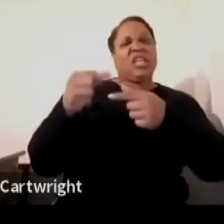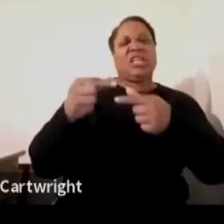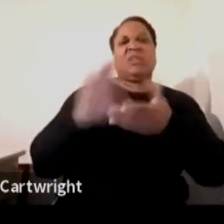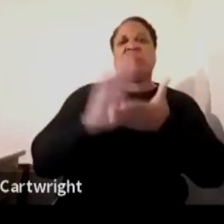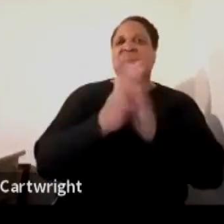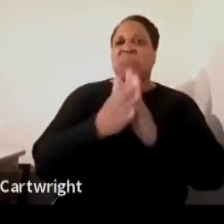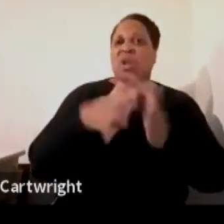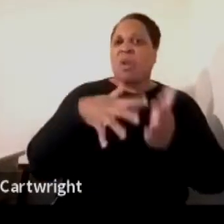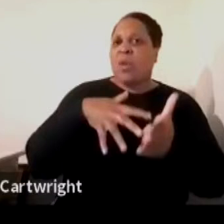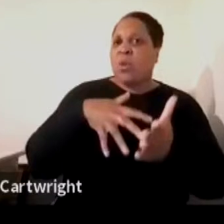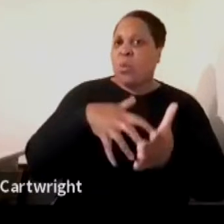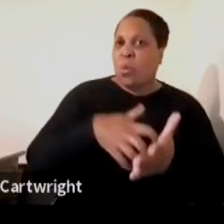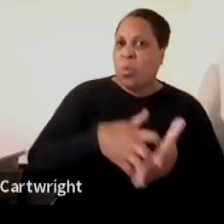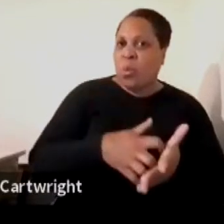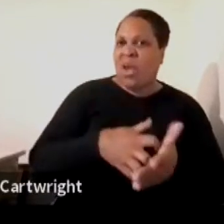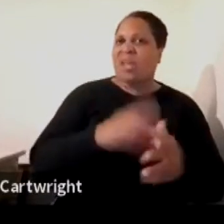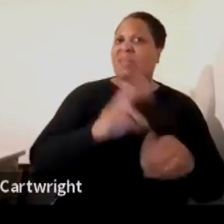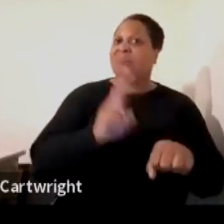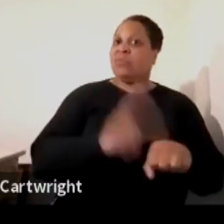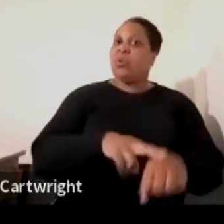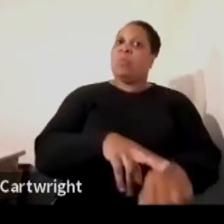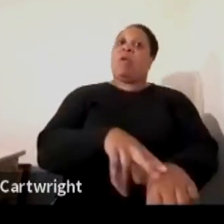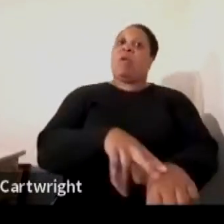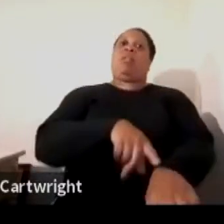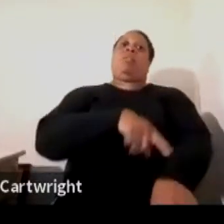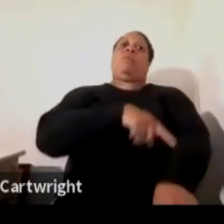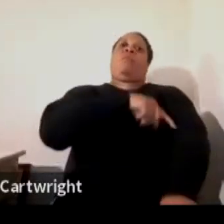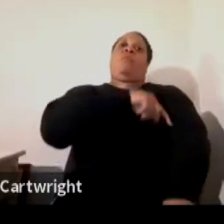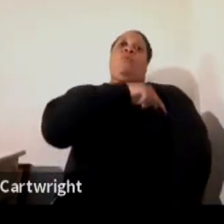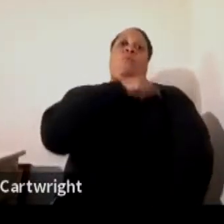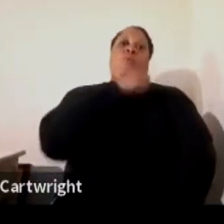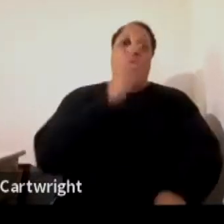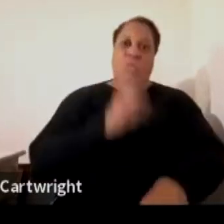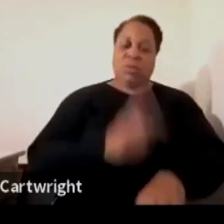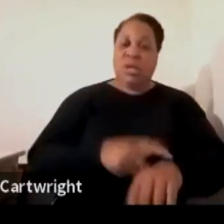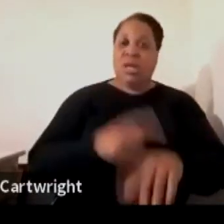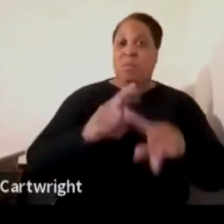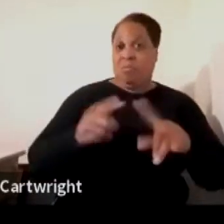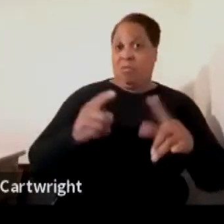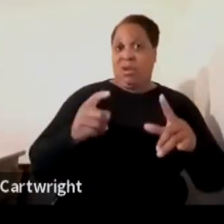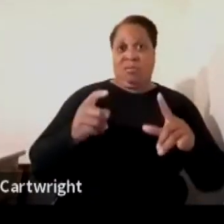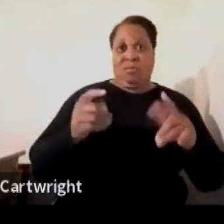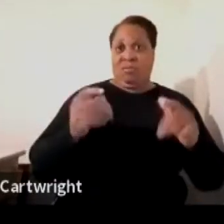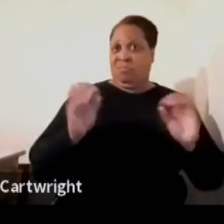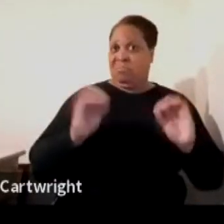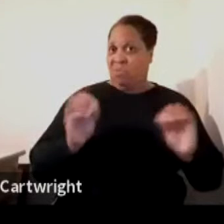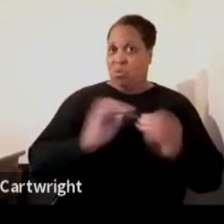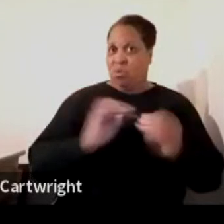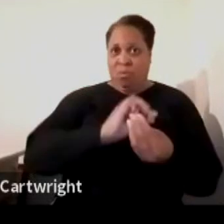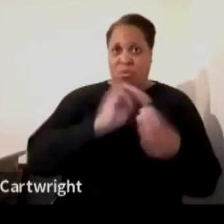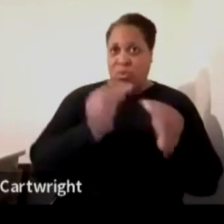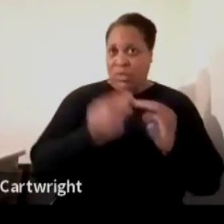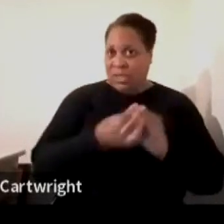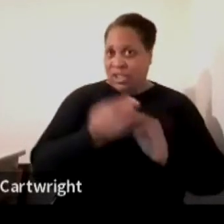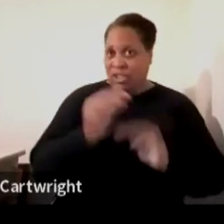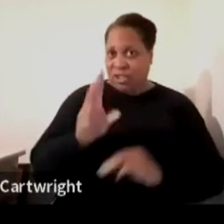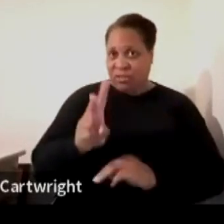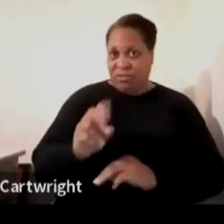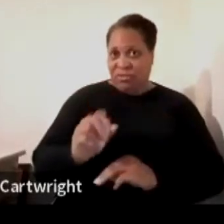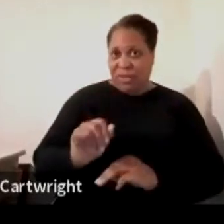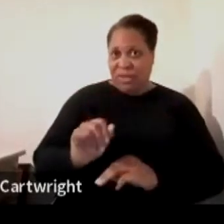usually takes a very long time. If we now have a mutation in the virus, because we have the